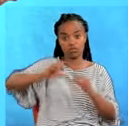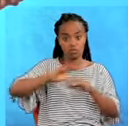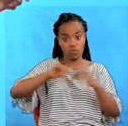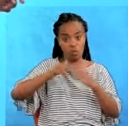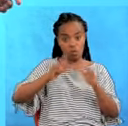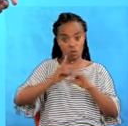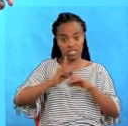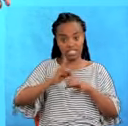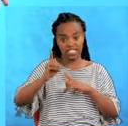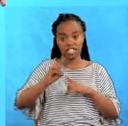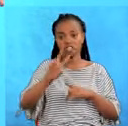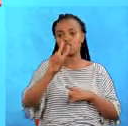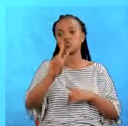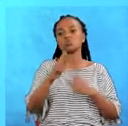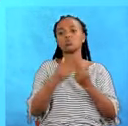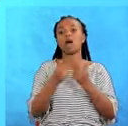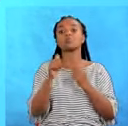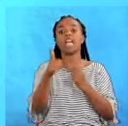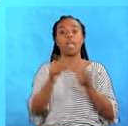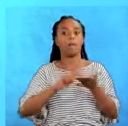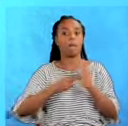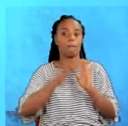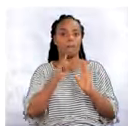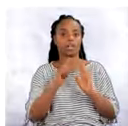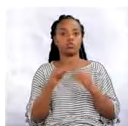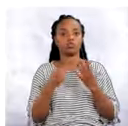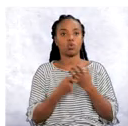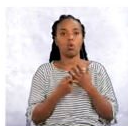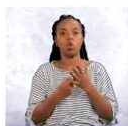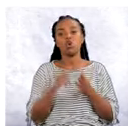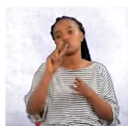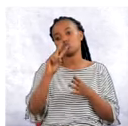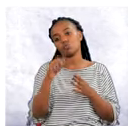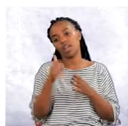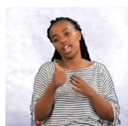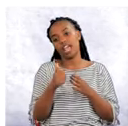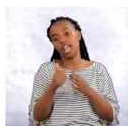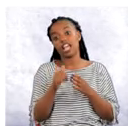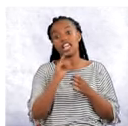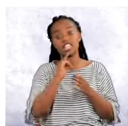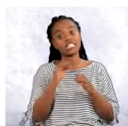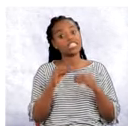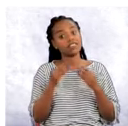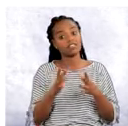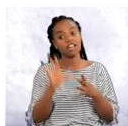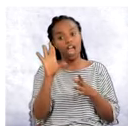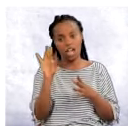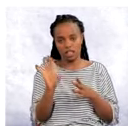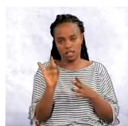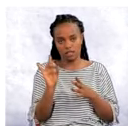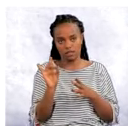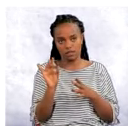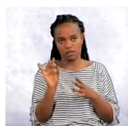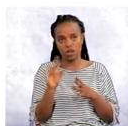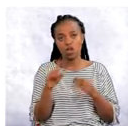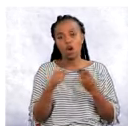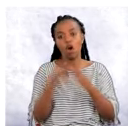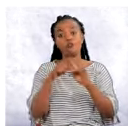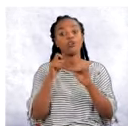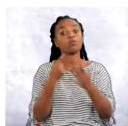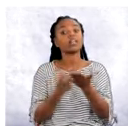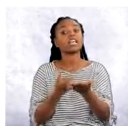2a. The length of major axis is 2a. Therefore, 2a is given to be 8. From